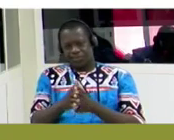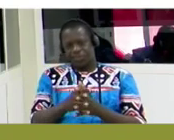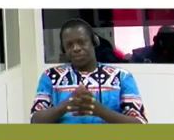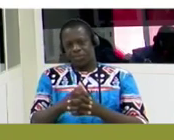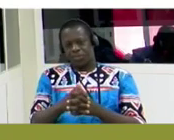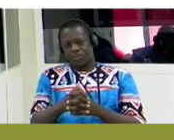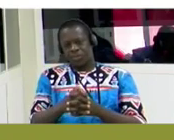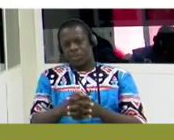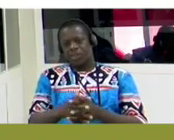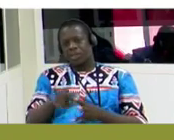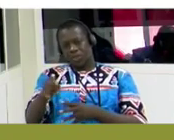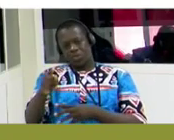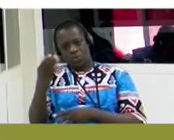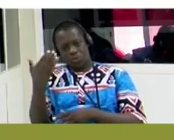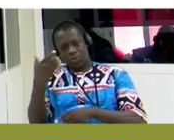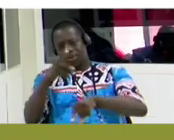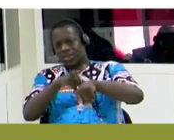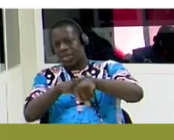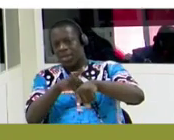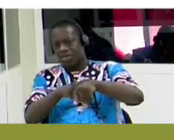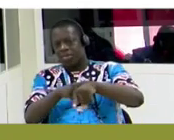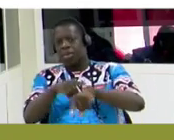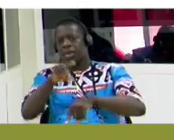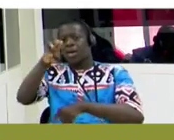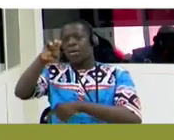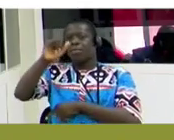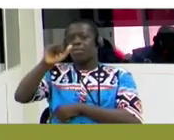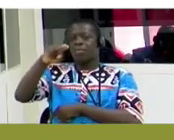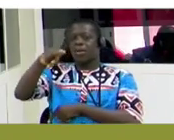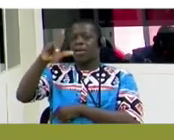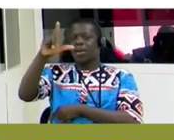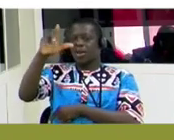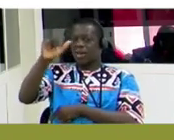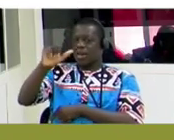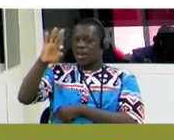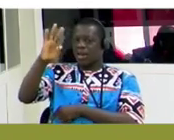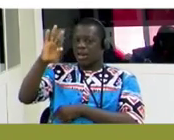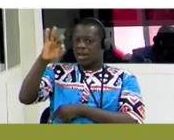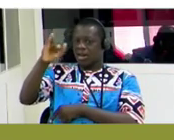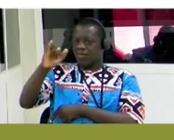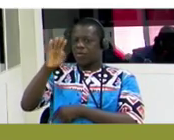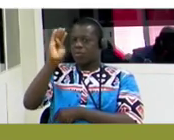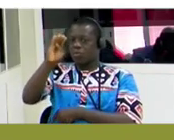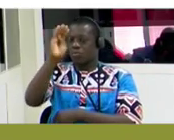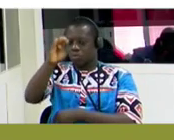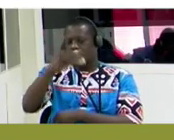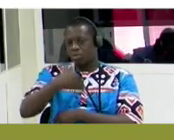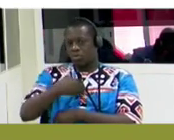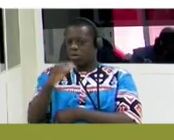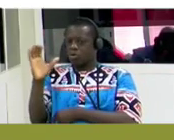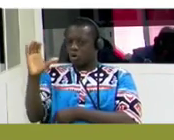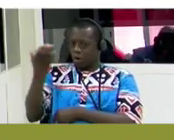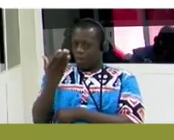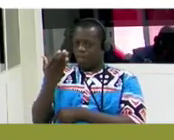And that's the time Malakor called upon me for me to come and join.